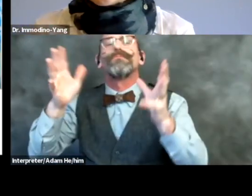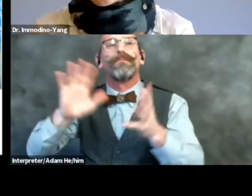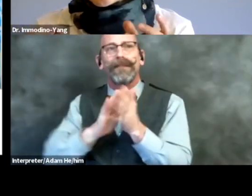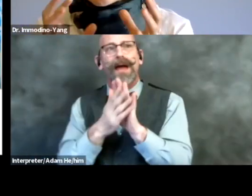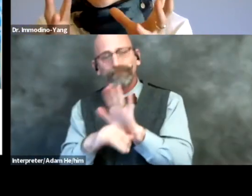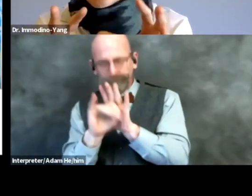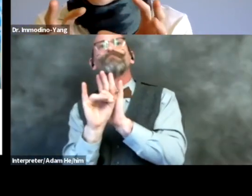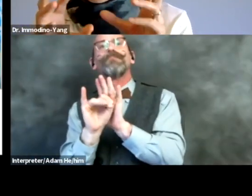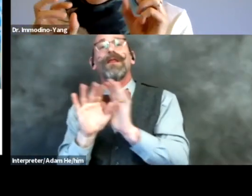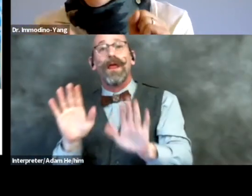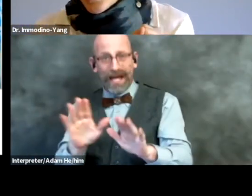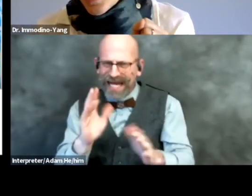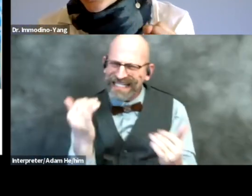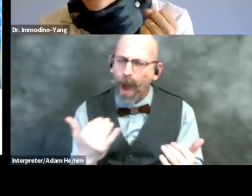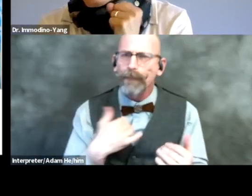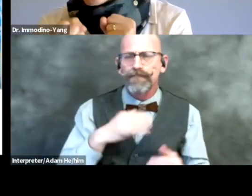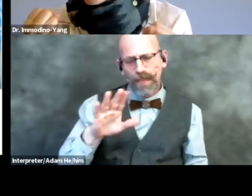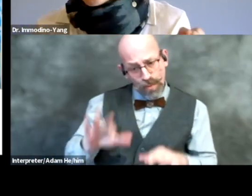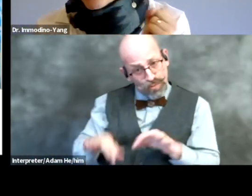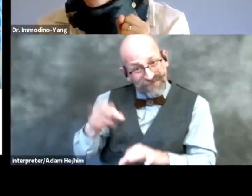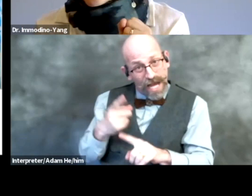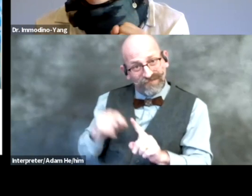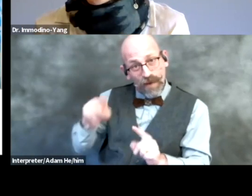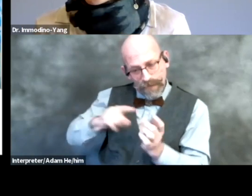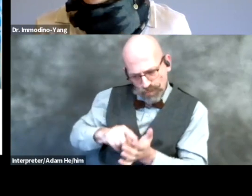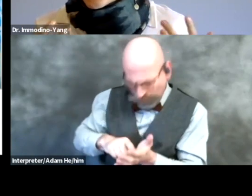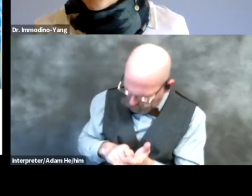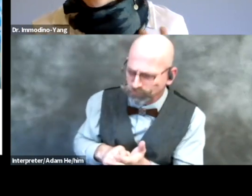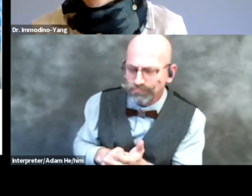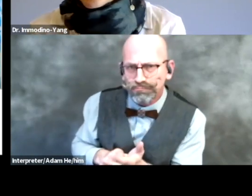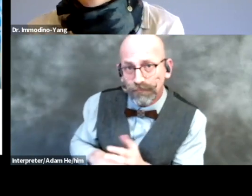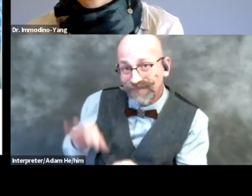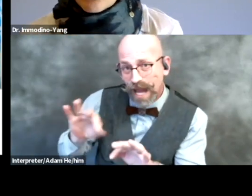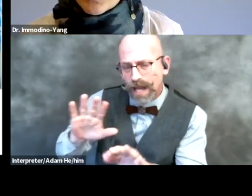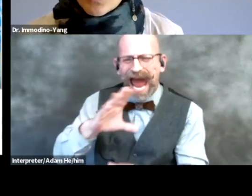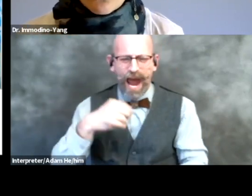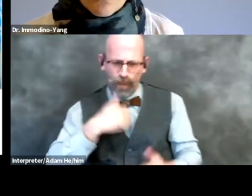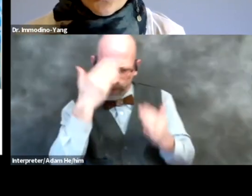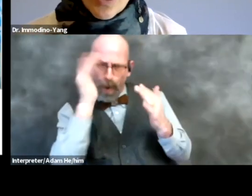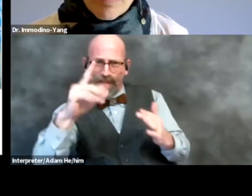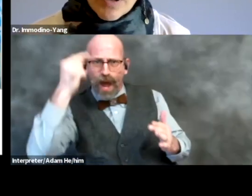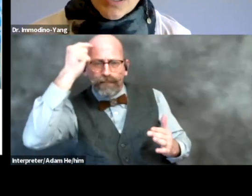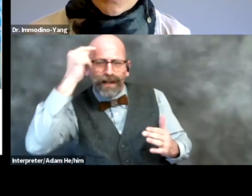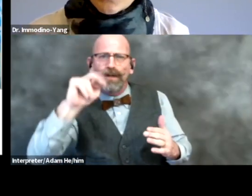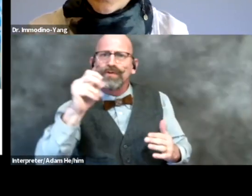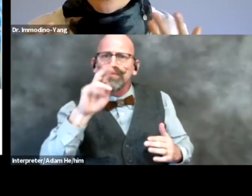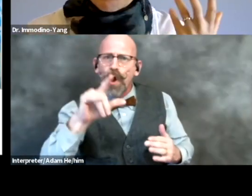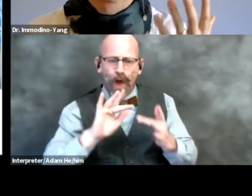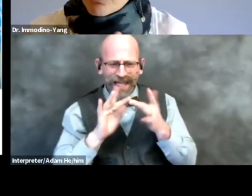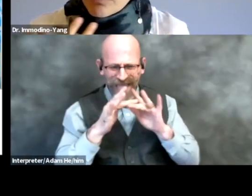these findings, given the neural networks that are involved, given the ways that we know that those